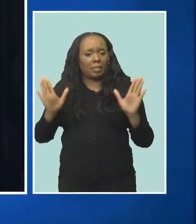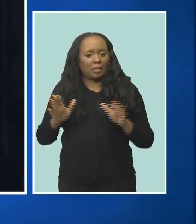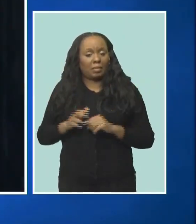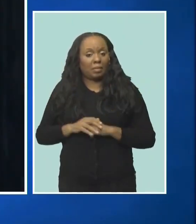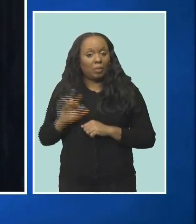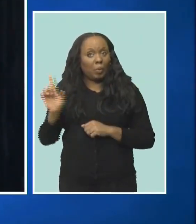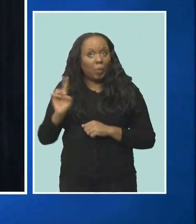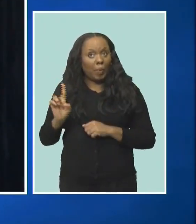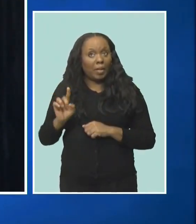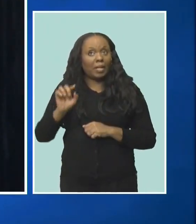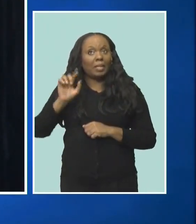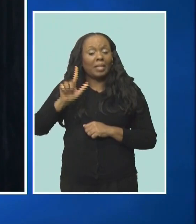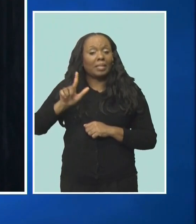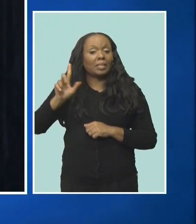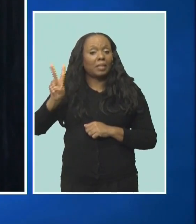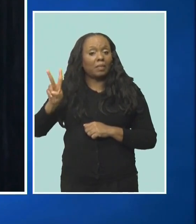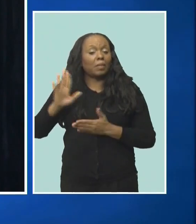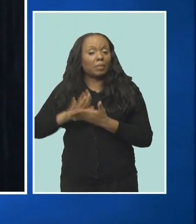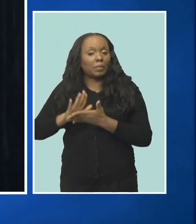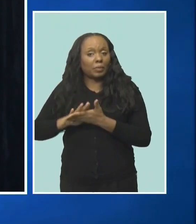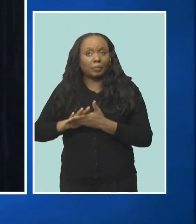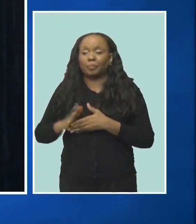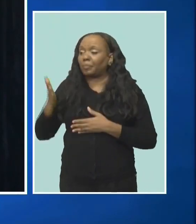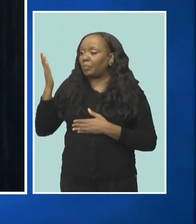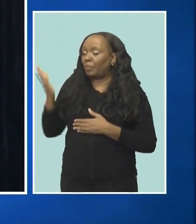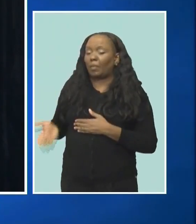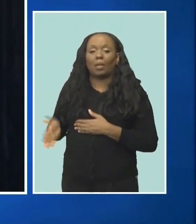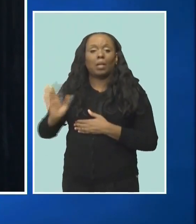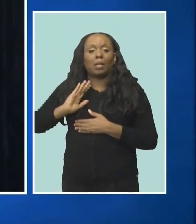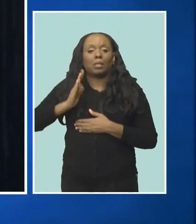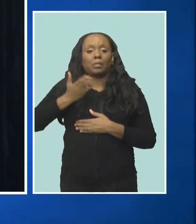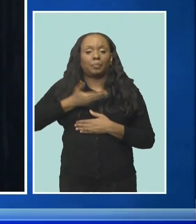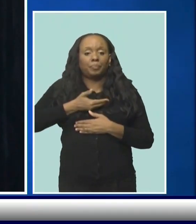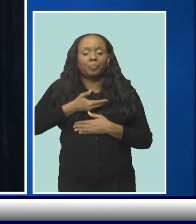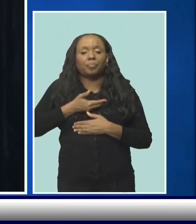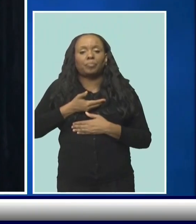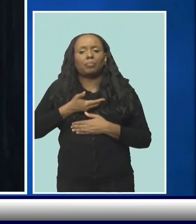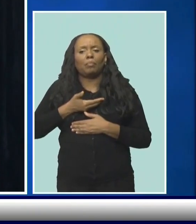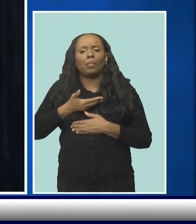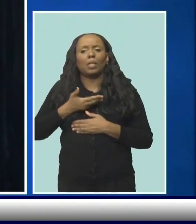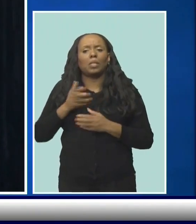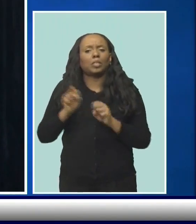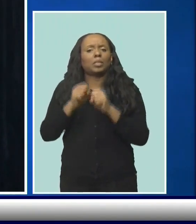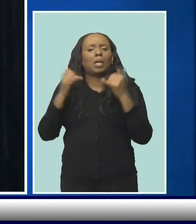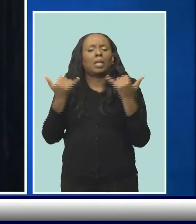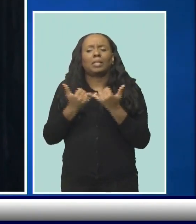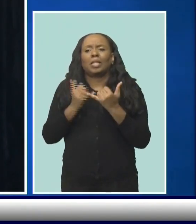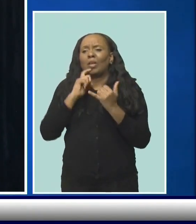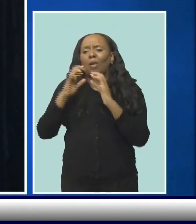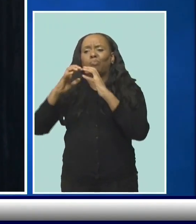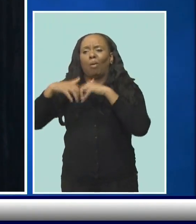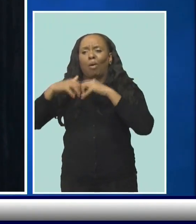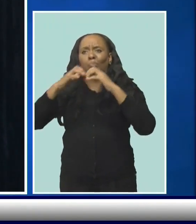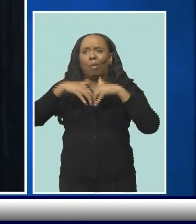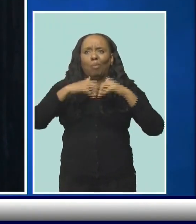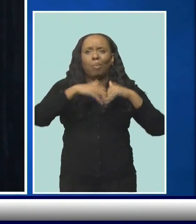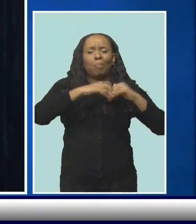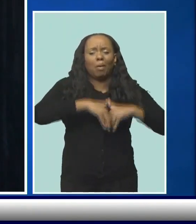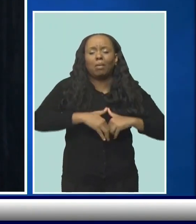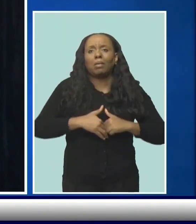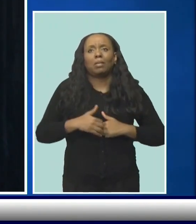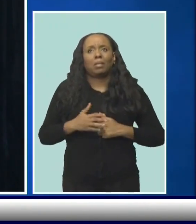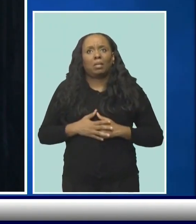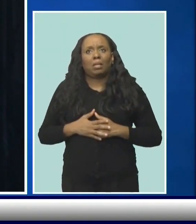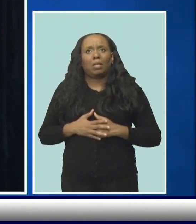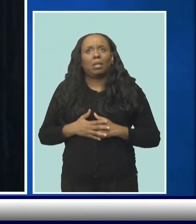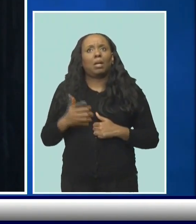Our society is falling apart in ways that astound me. And I'm sure that whatever messages they give you, I expect you to take